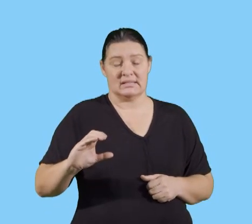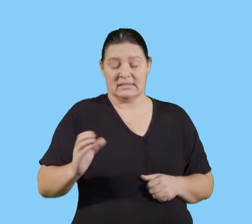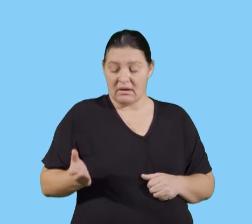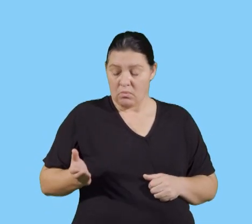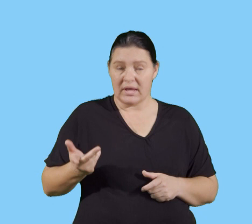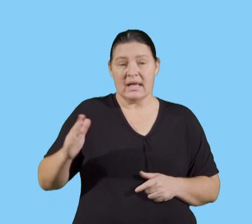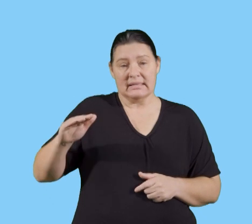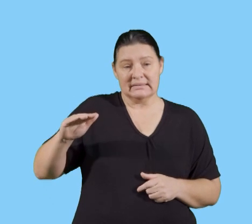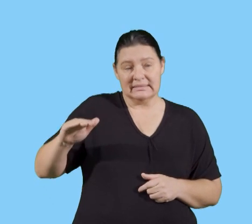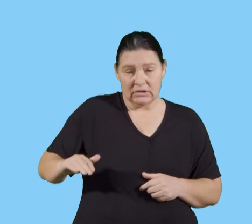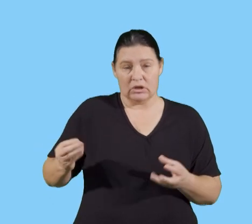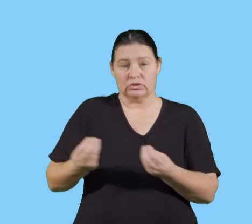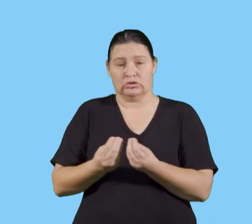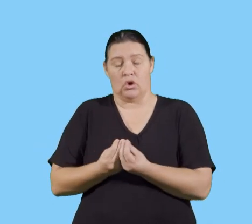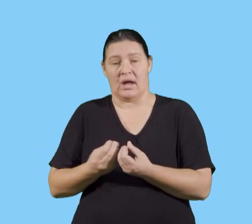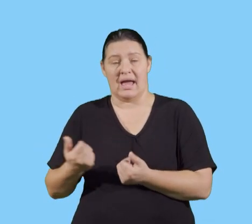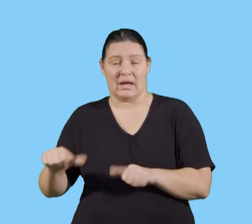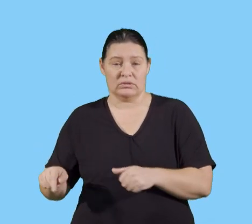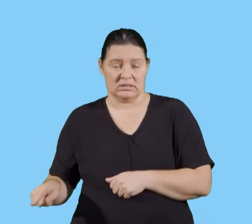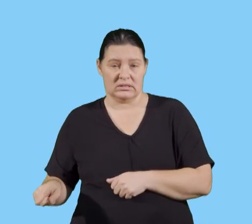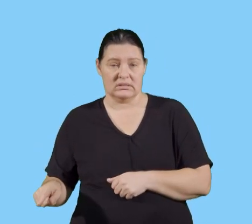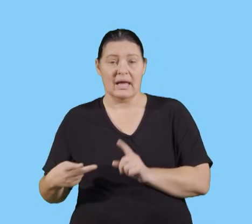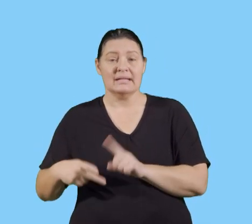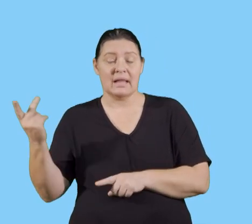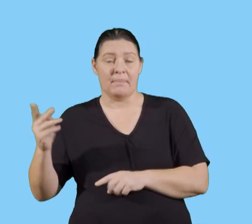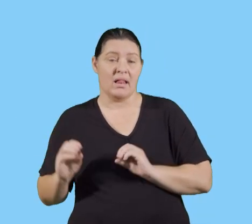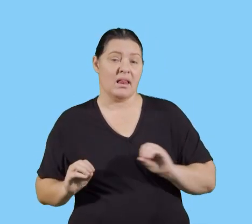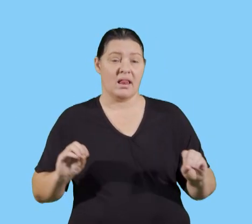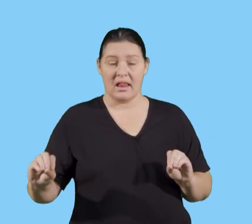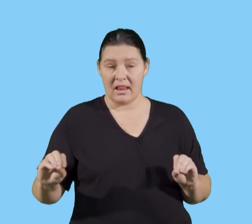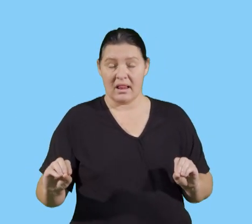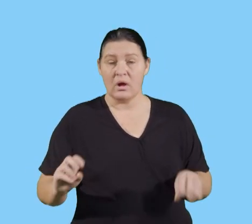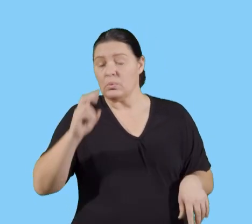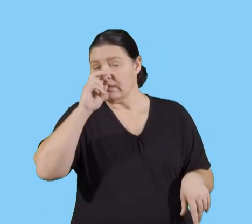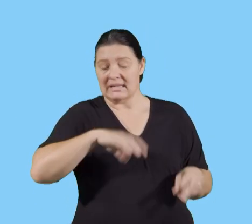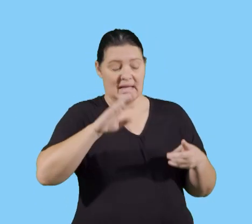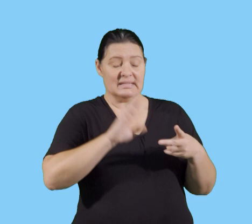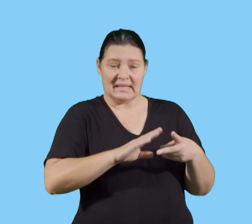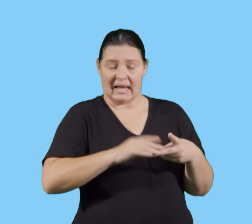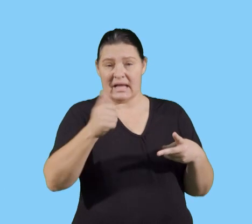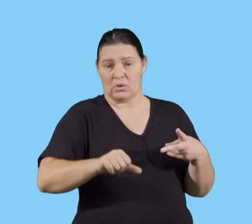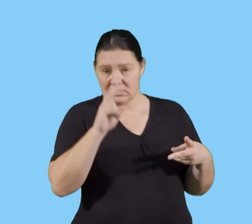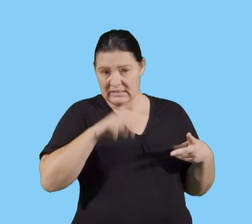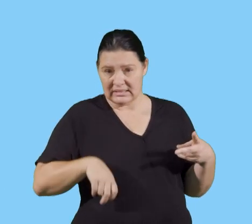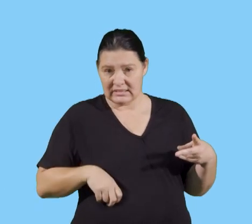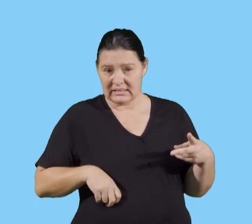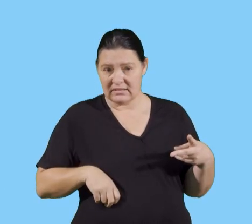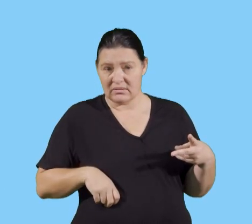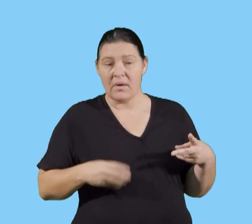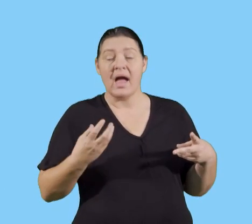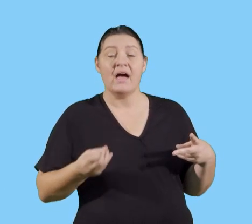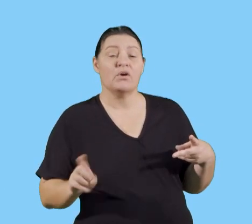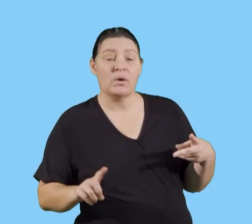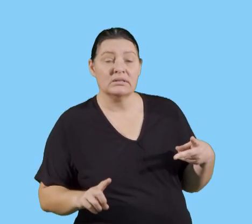decreased our stock account. The double entry then principle means we need to have a second account. We will have what we